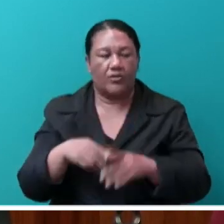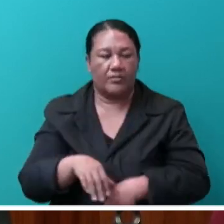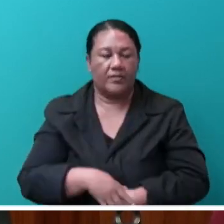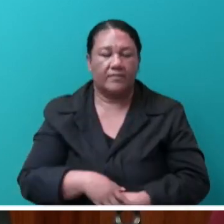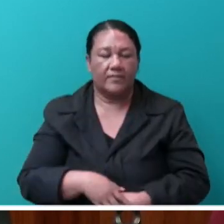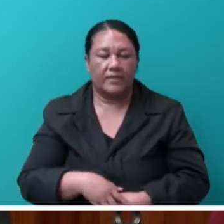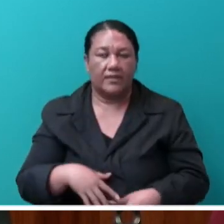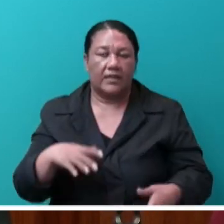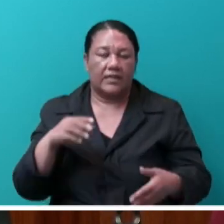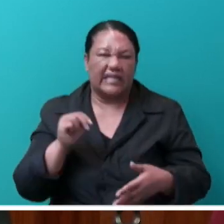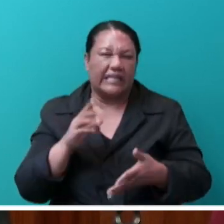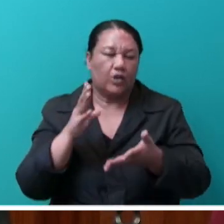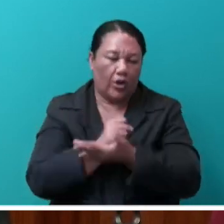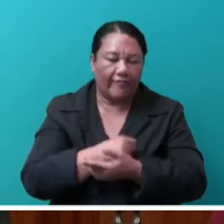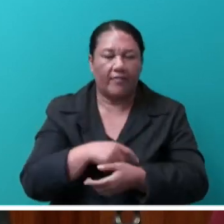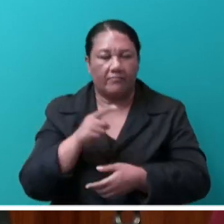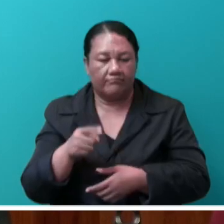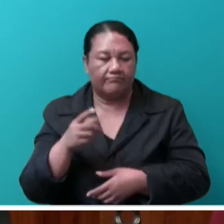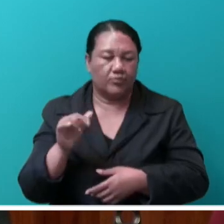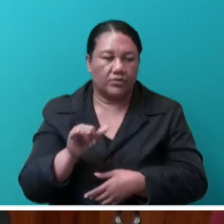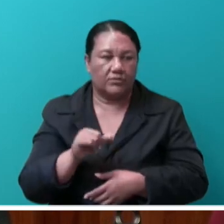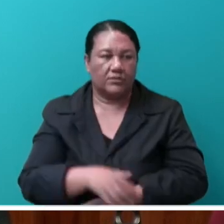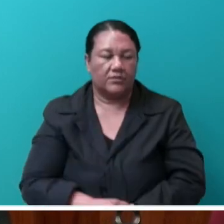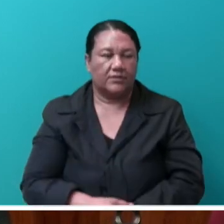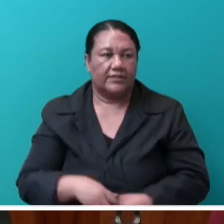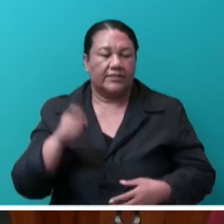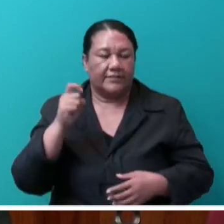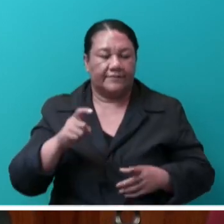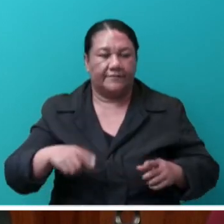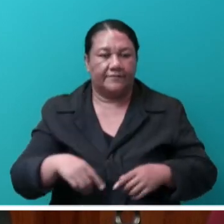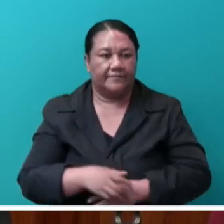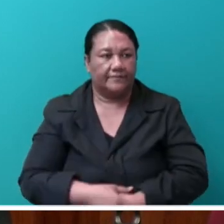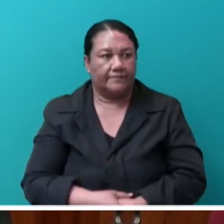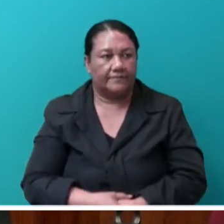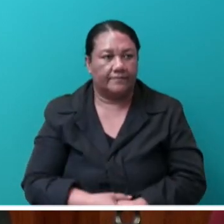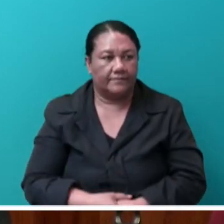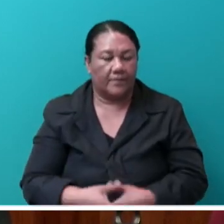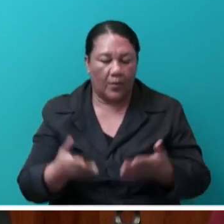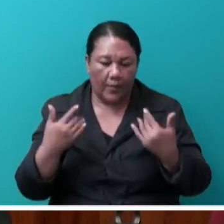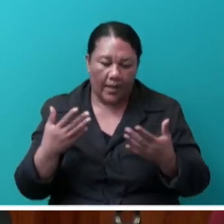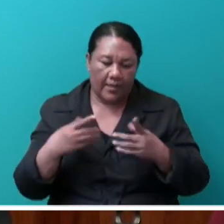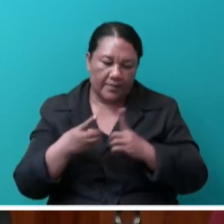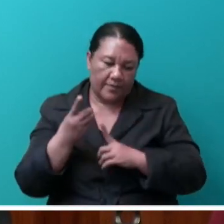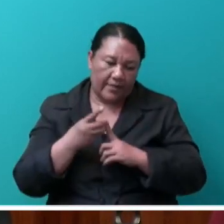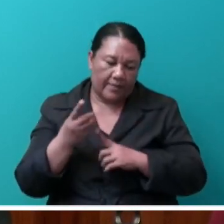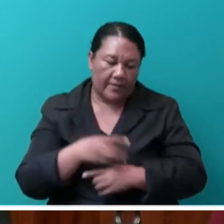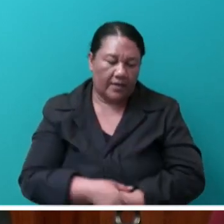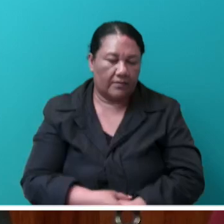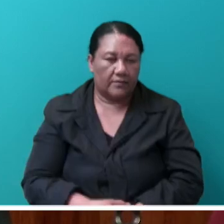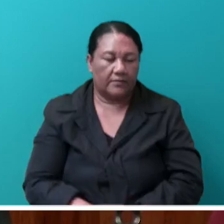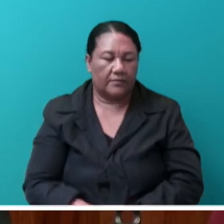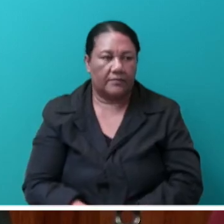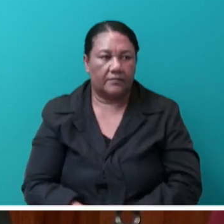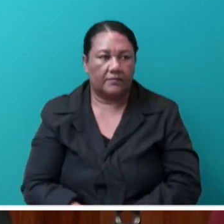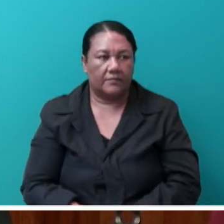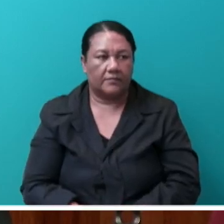division. In my view, sir, that is a welcome development, and as